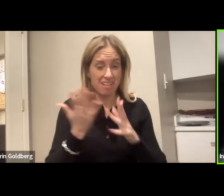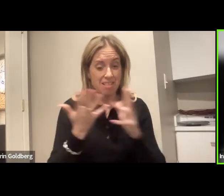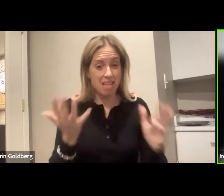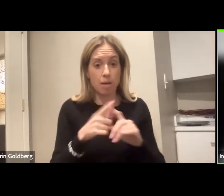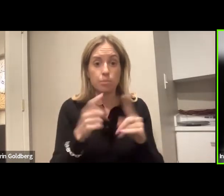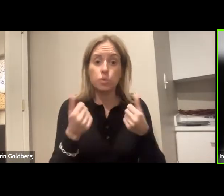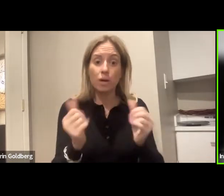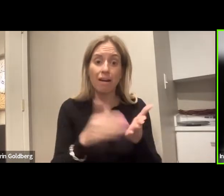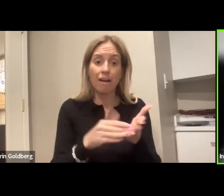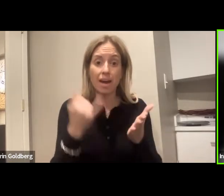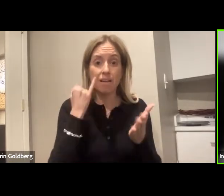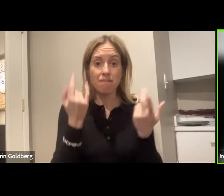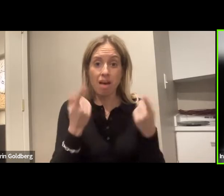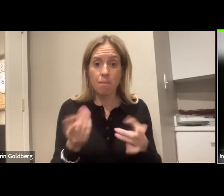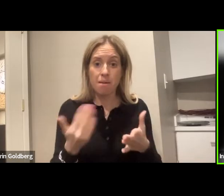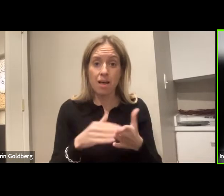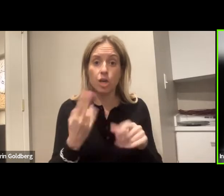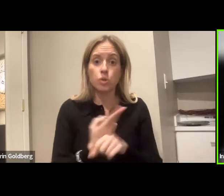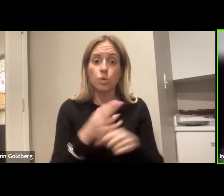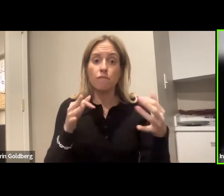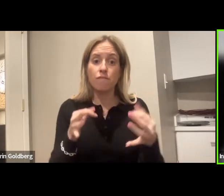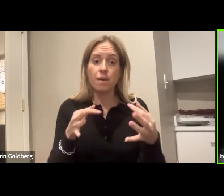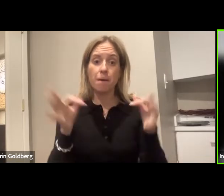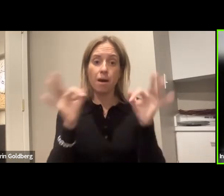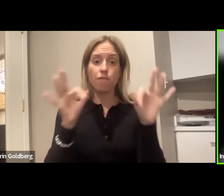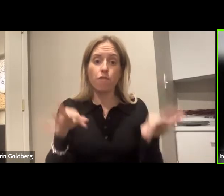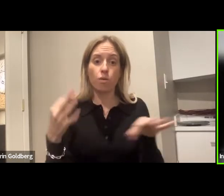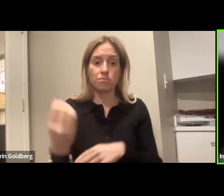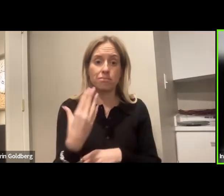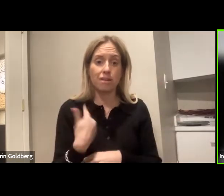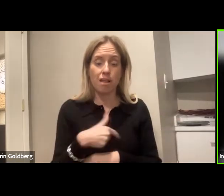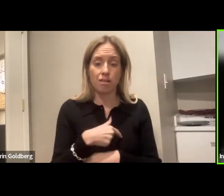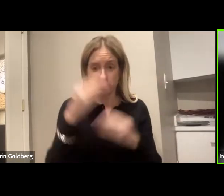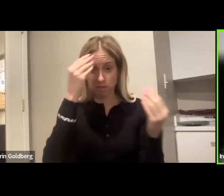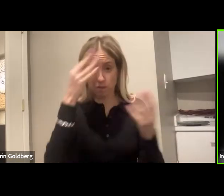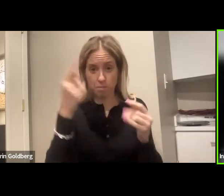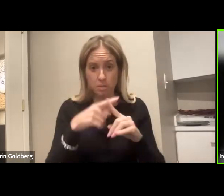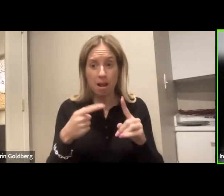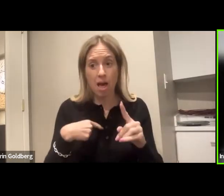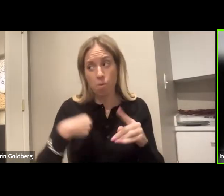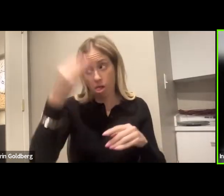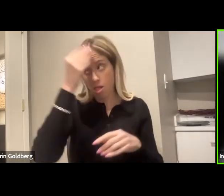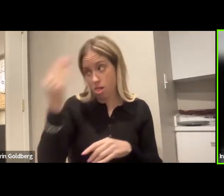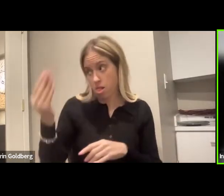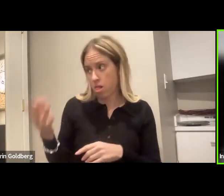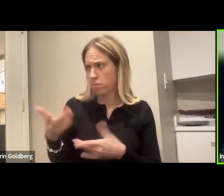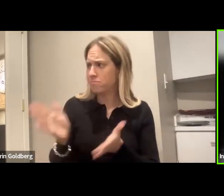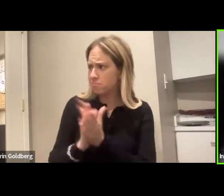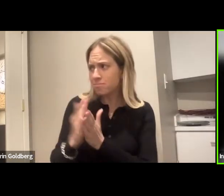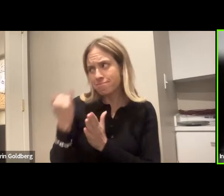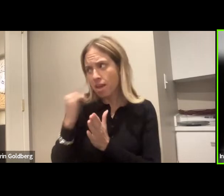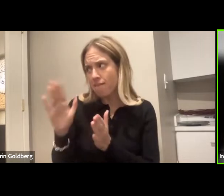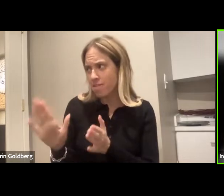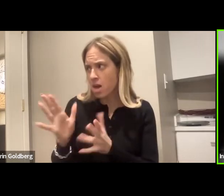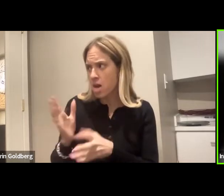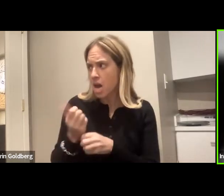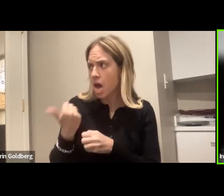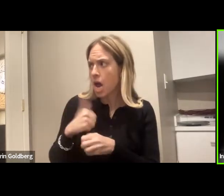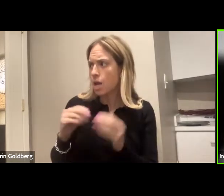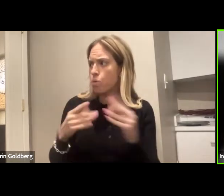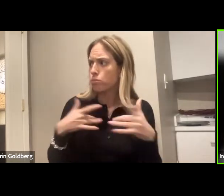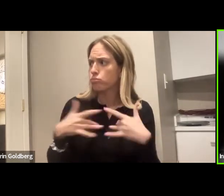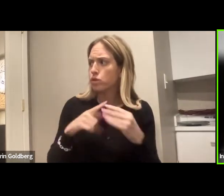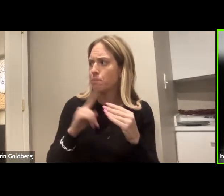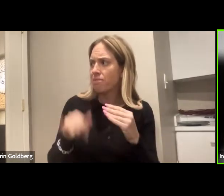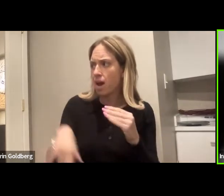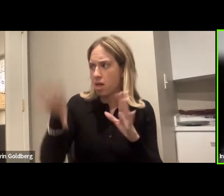run into that again, use the feedback form and send us that information. But I will take that back to them and ask them if they received any other concerns like that, and